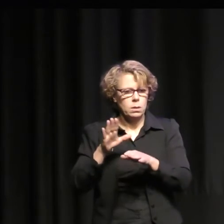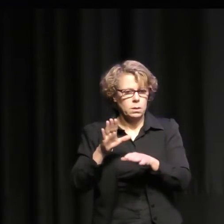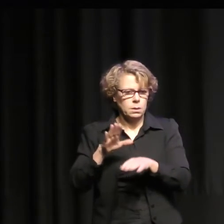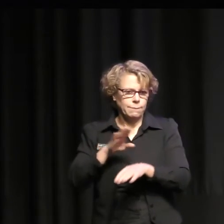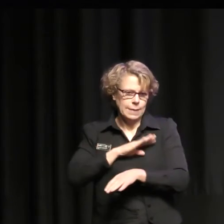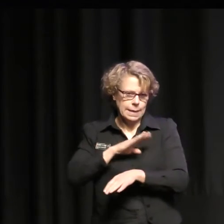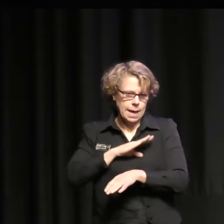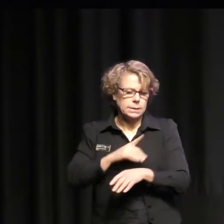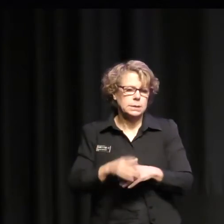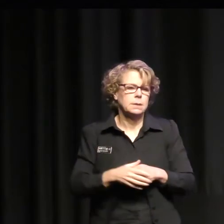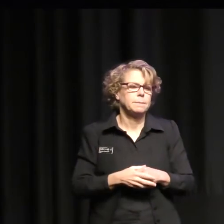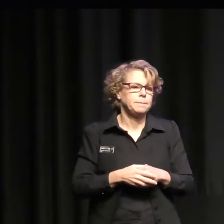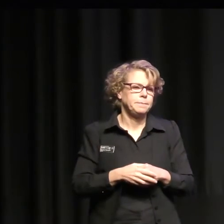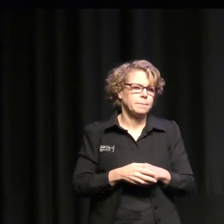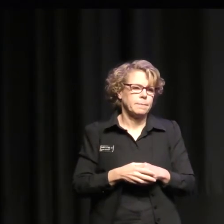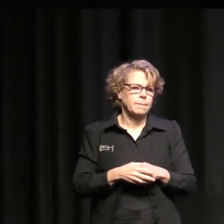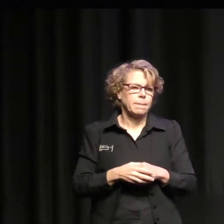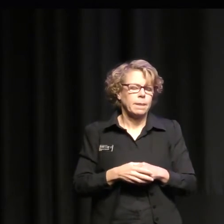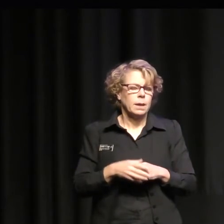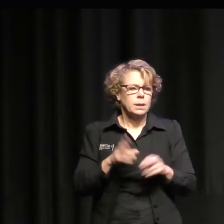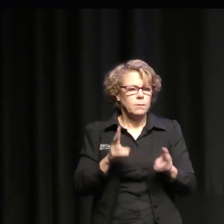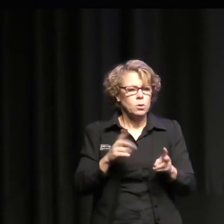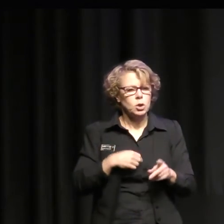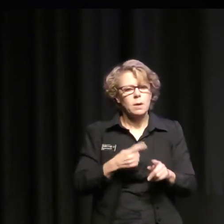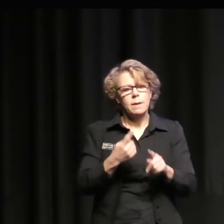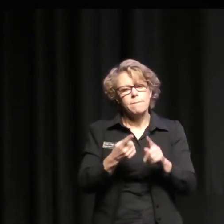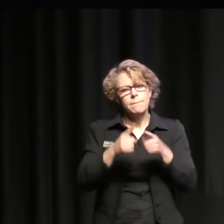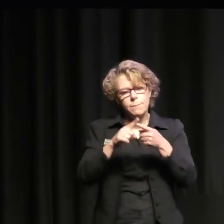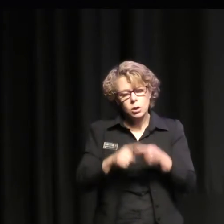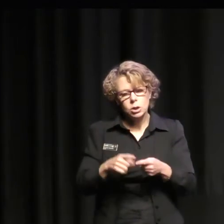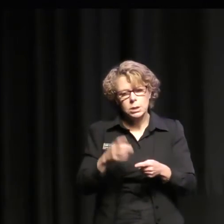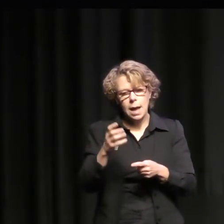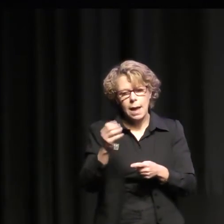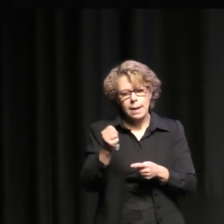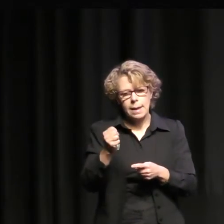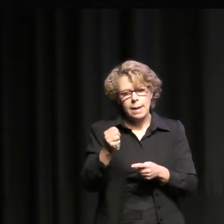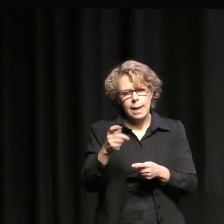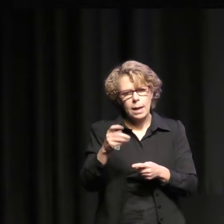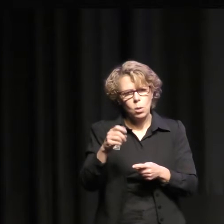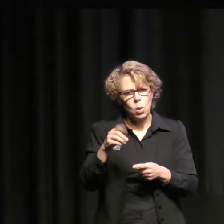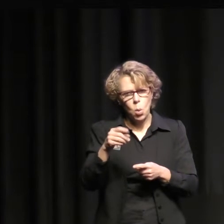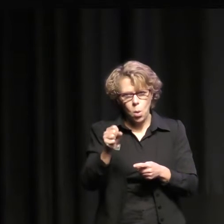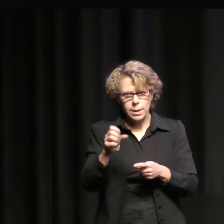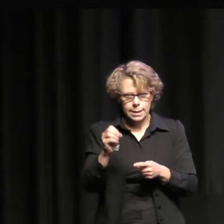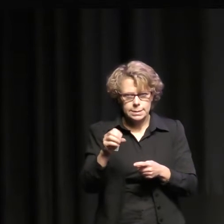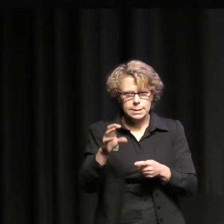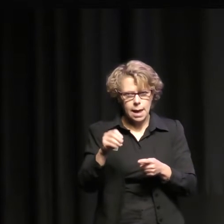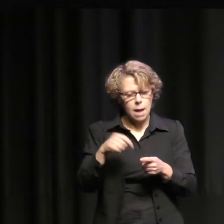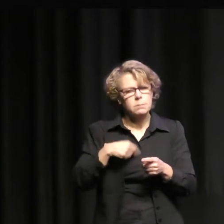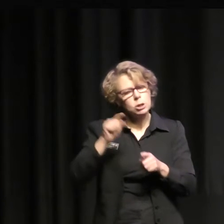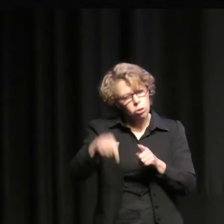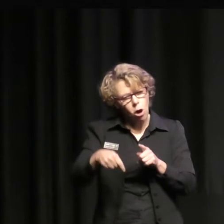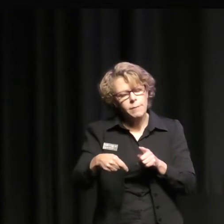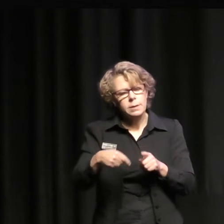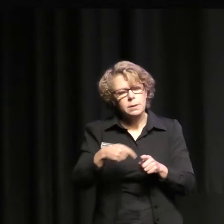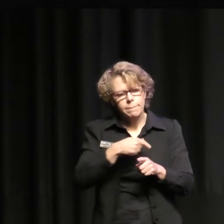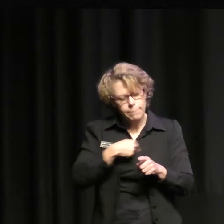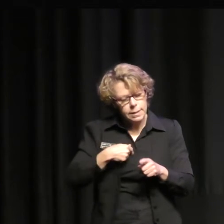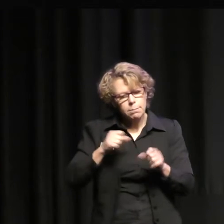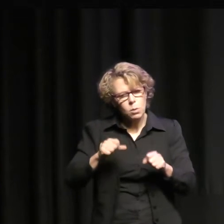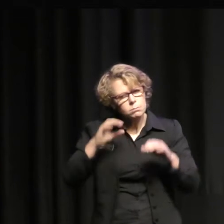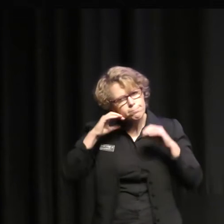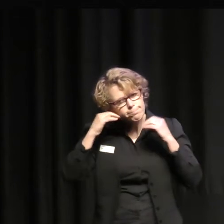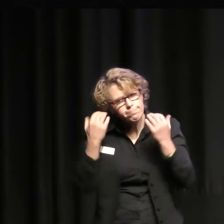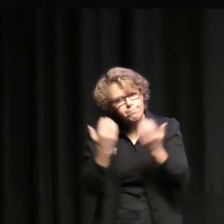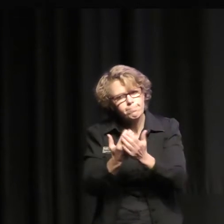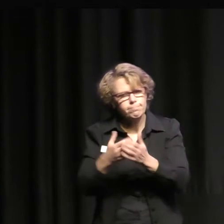It was also the first ecological charter, the first charter that said we have to preserve the